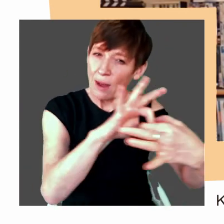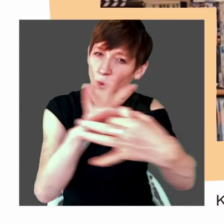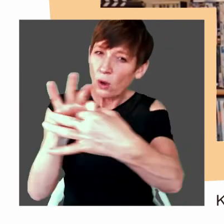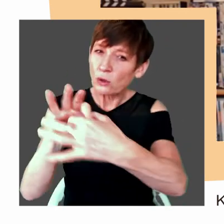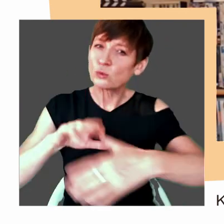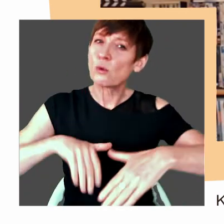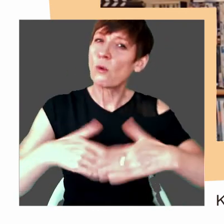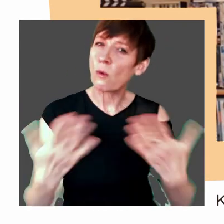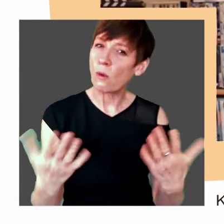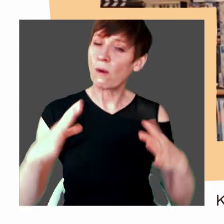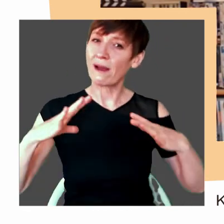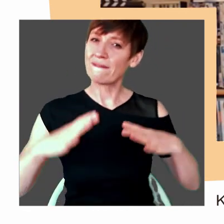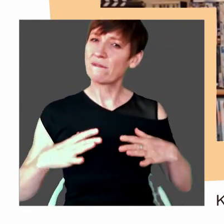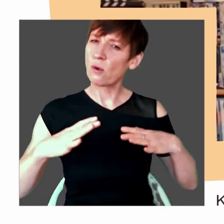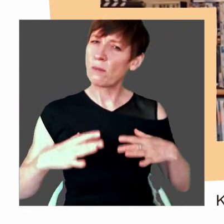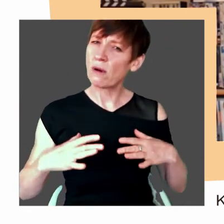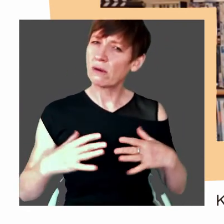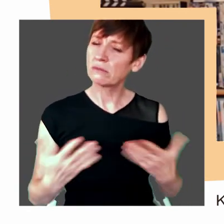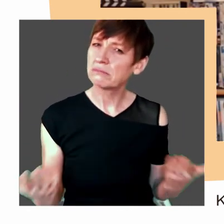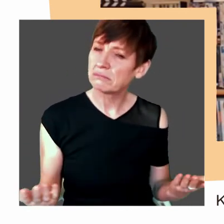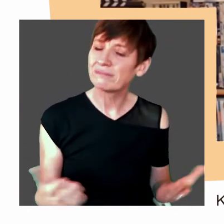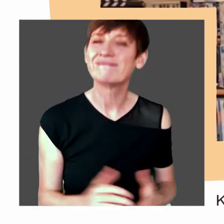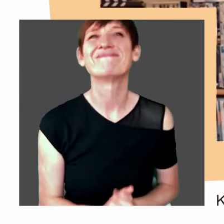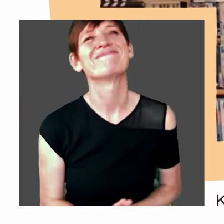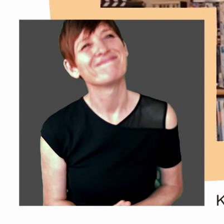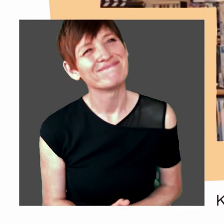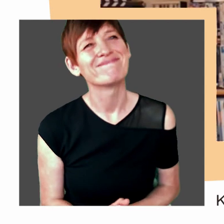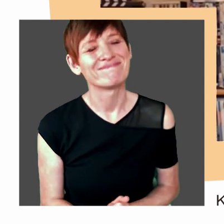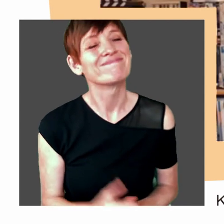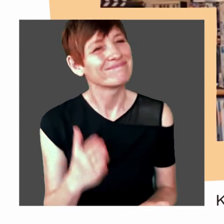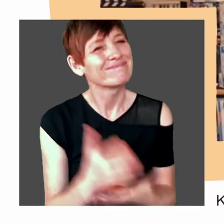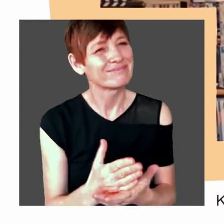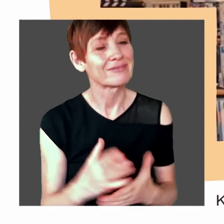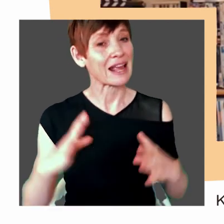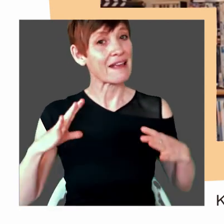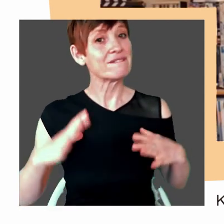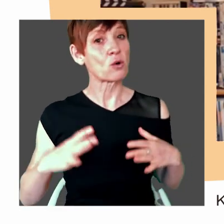to be fairly informal? Yeah, it's quite informal,